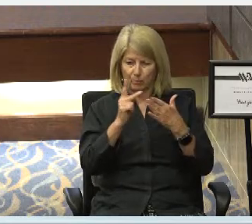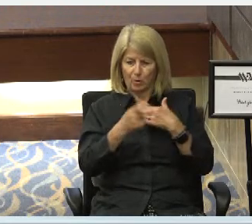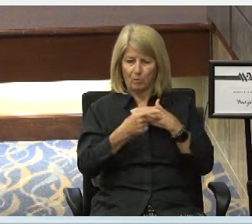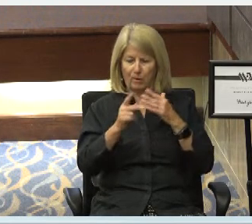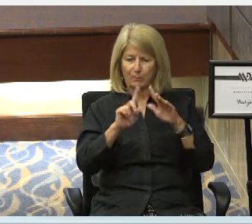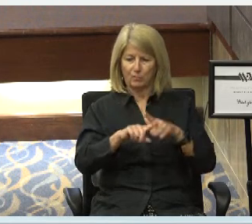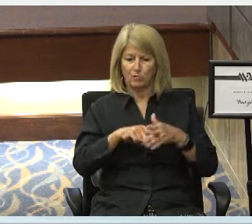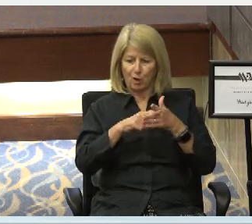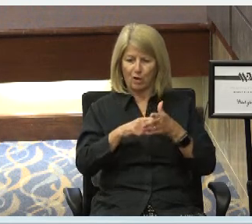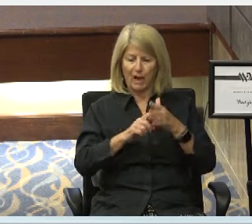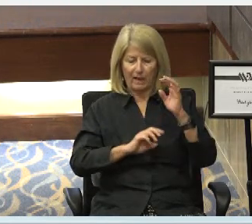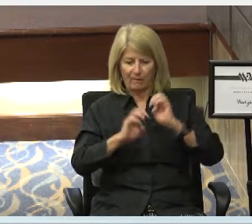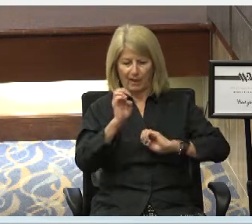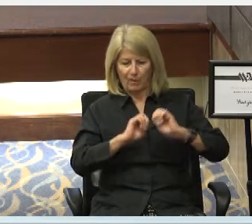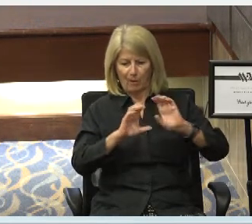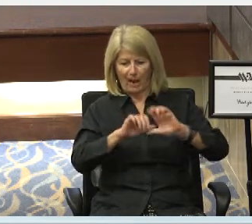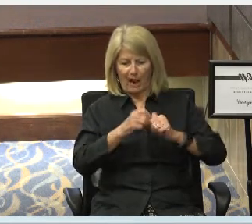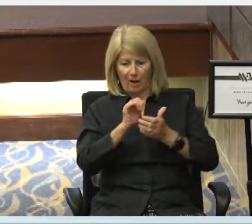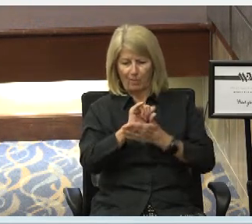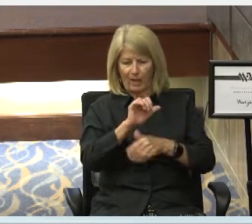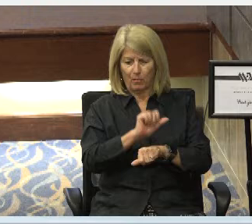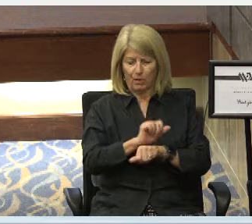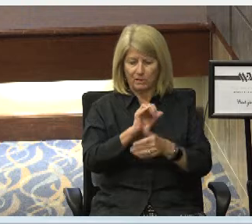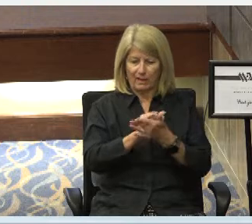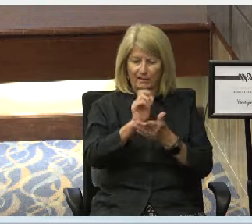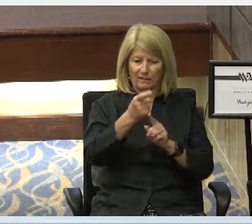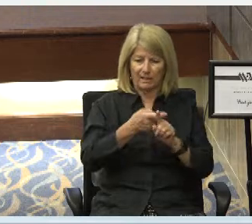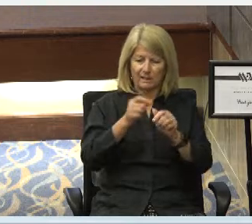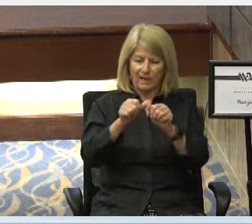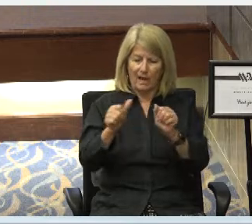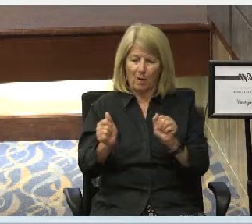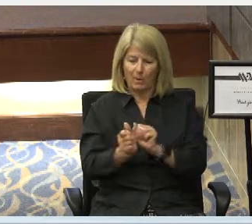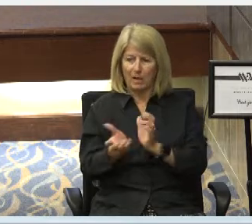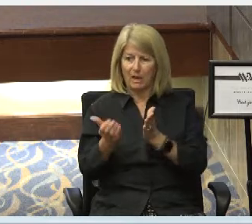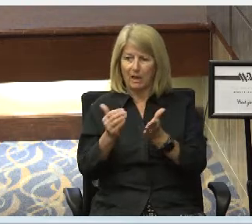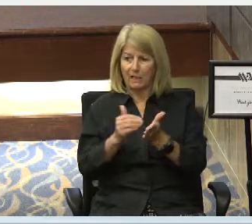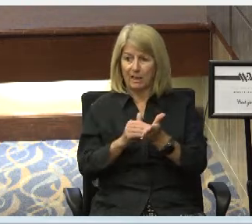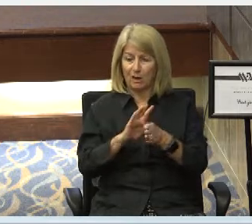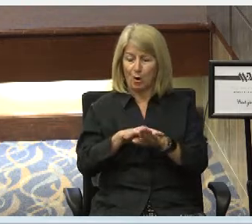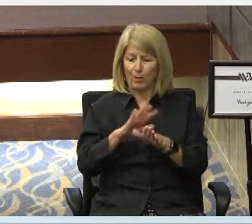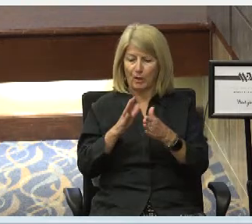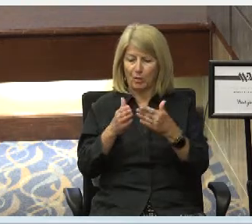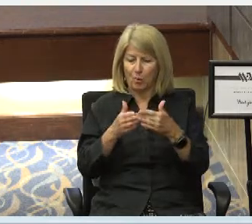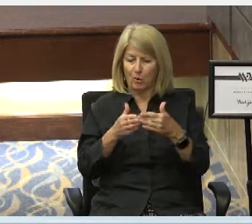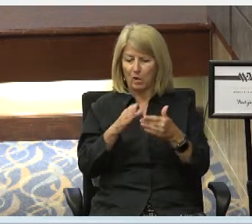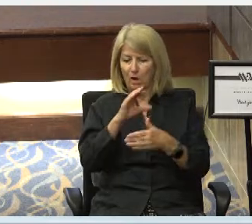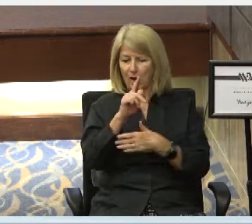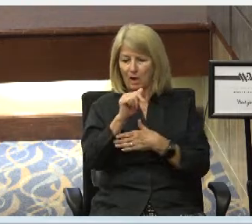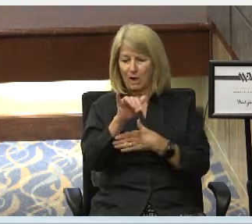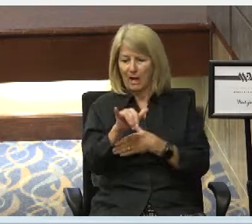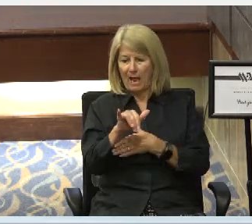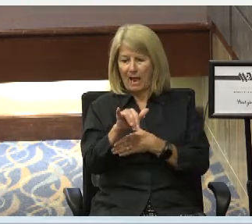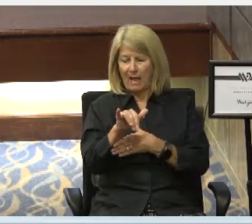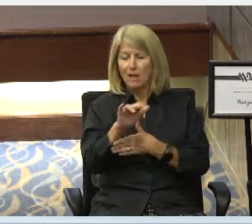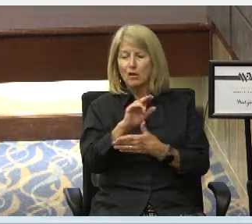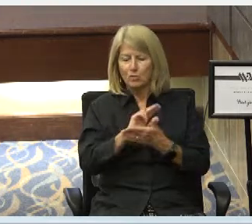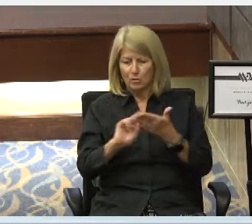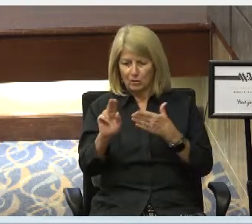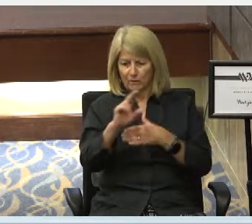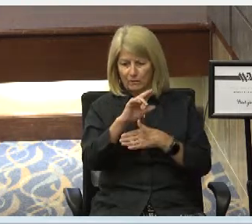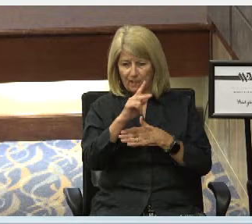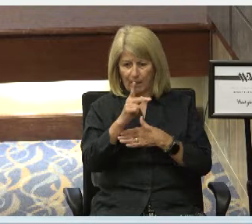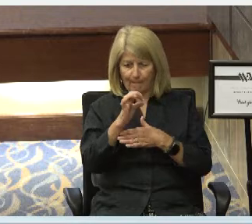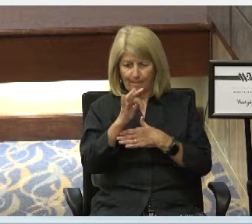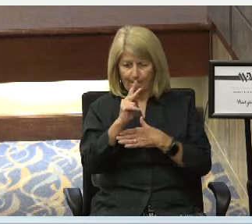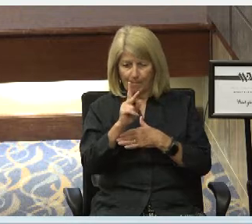works. This is the lease area, again, right there on the corner, Clay and University Parks.